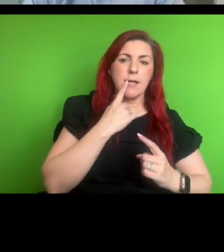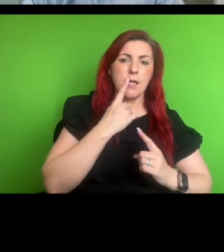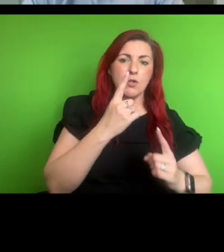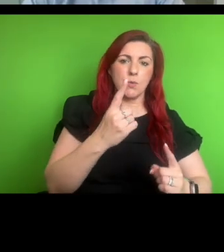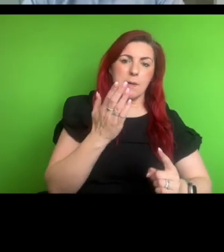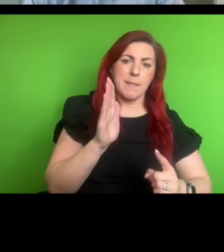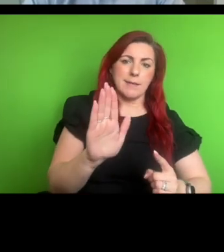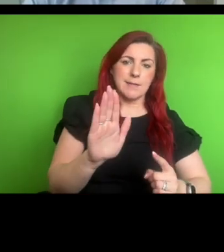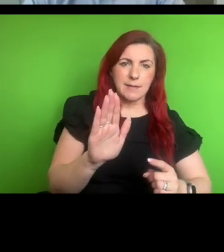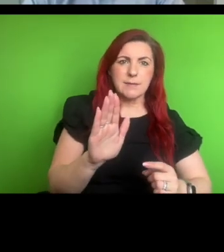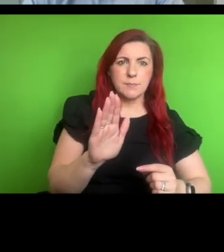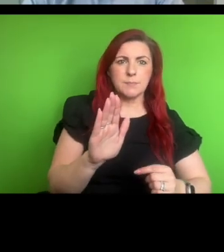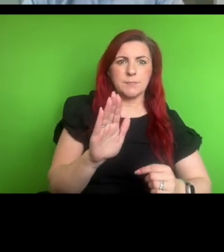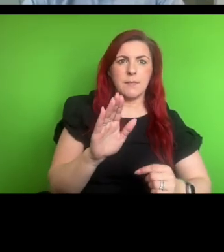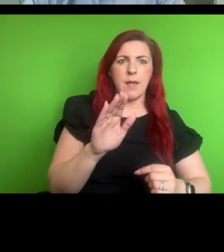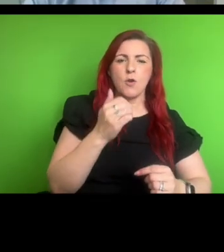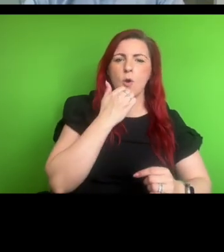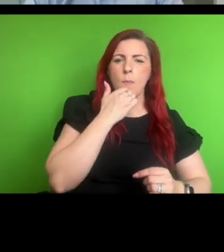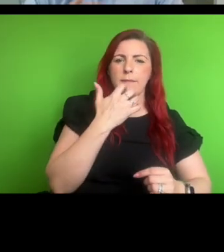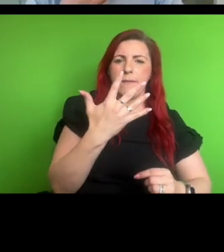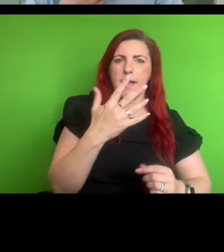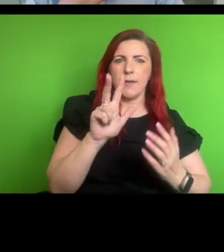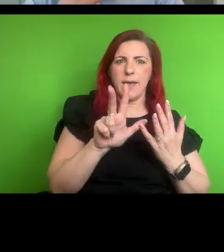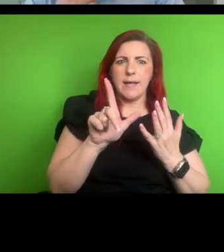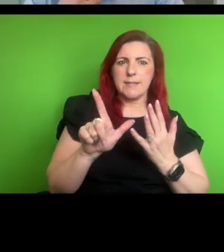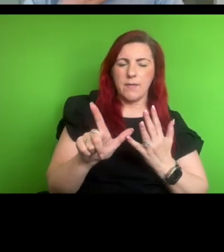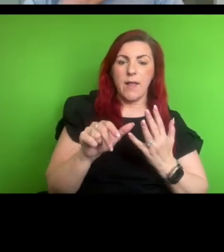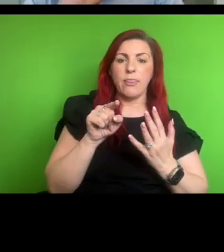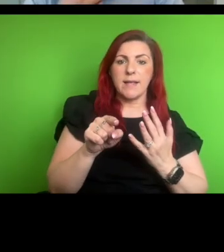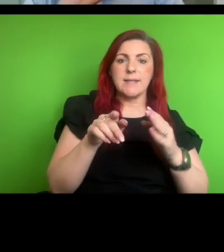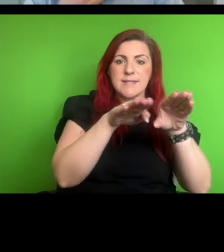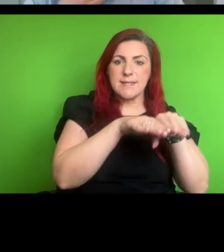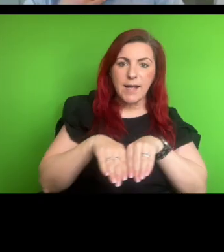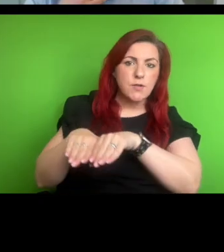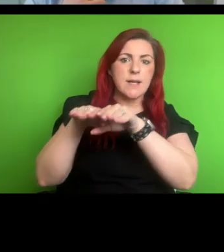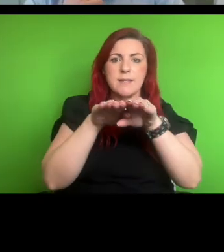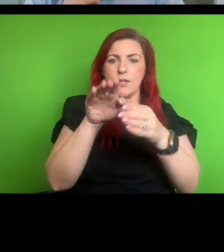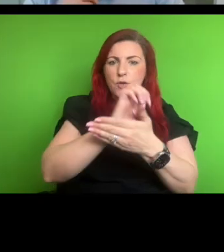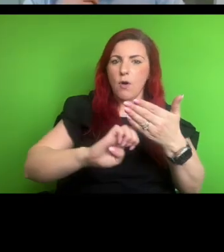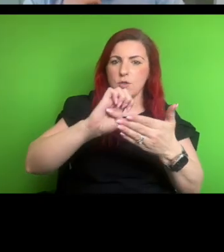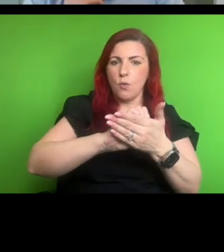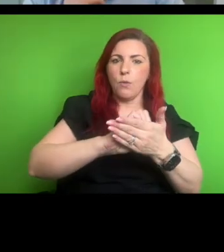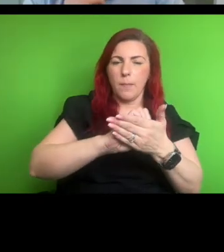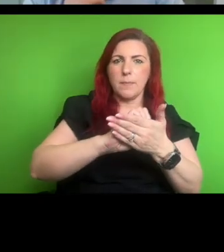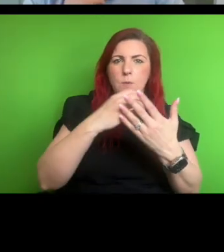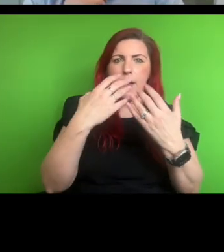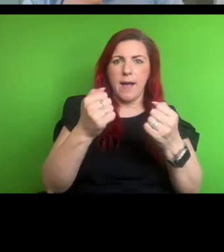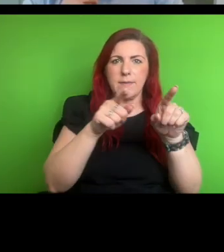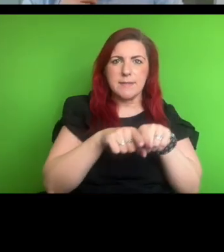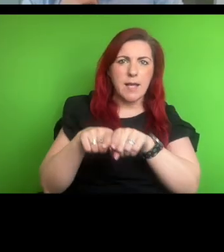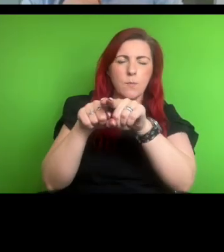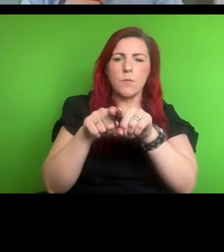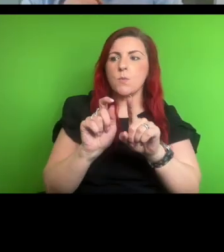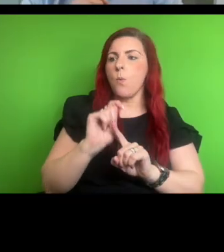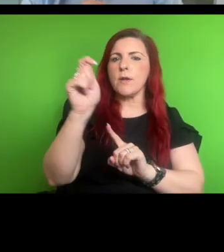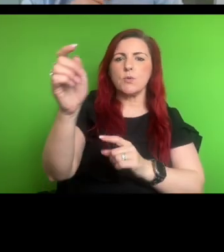a standardization request to the European, and this was sent to the European standards organizations with regards to the